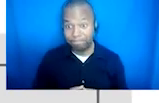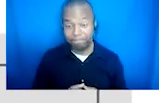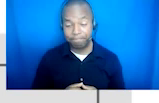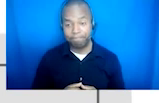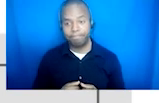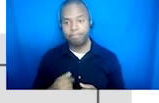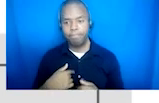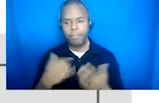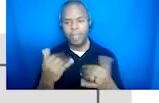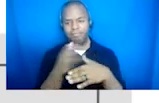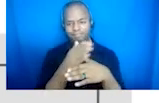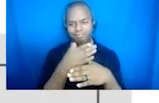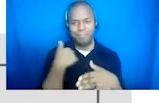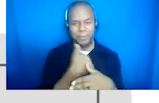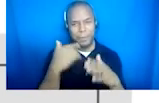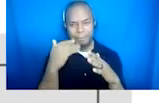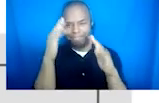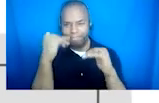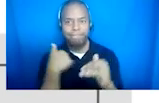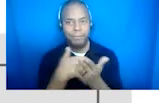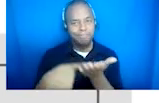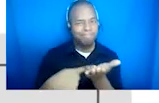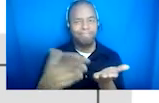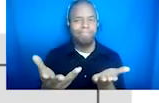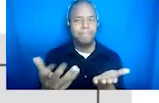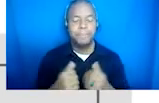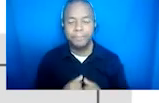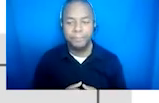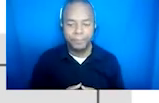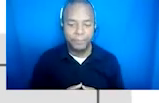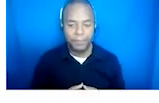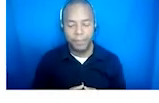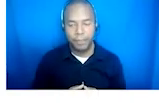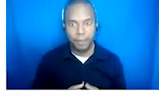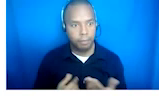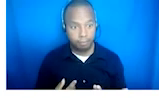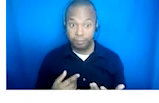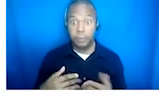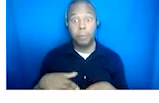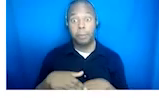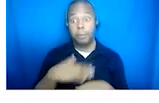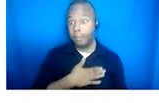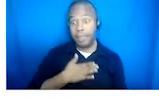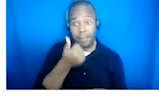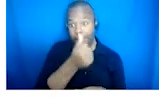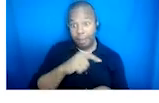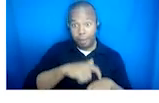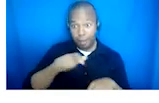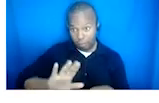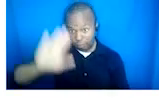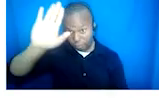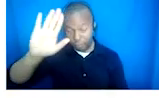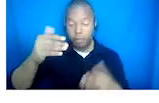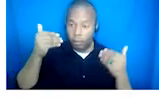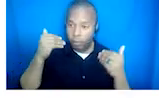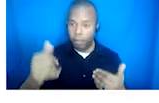anticipate that we're going to talk about in this session. And I do welcome questions at any time. And Sue's